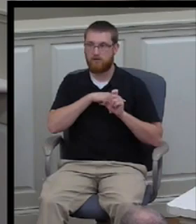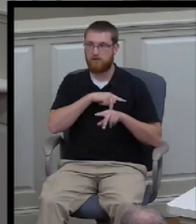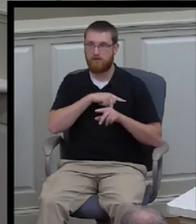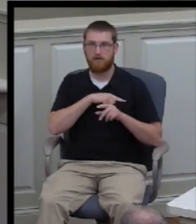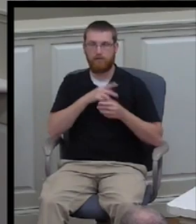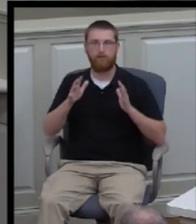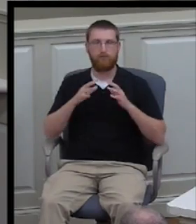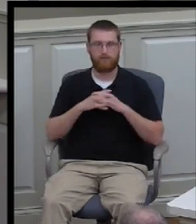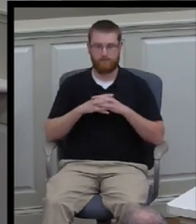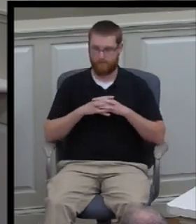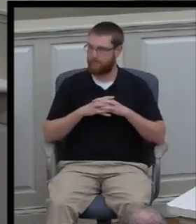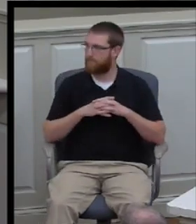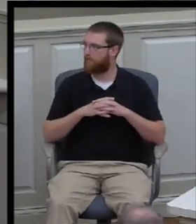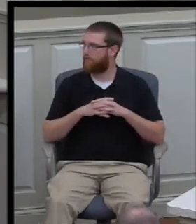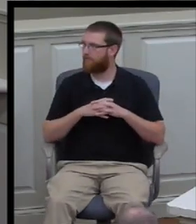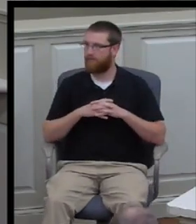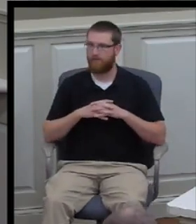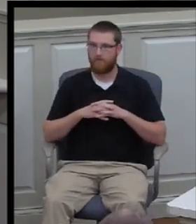All right. Thank you, guys. Look forward to it.